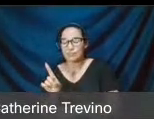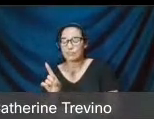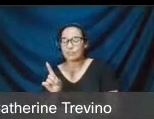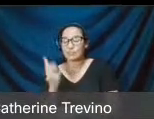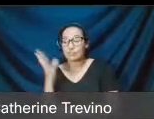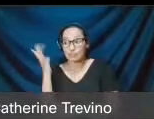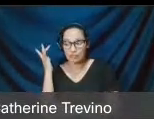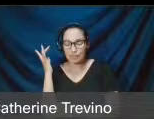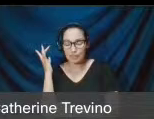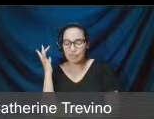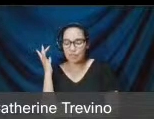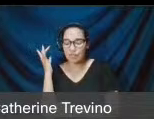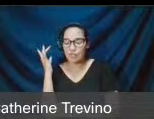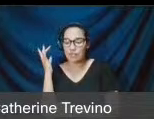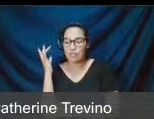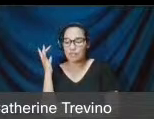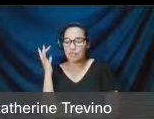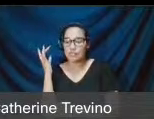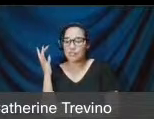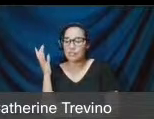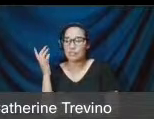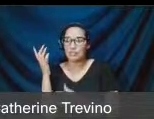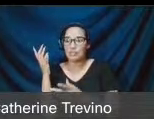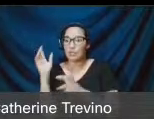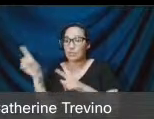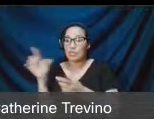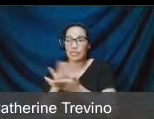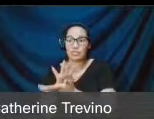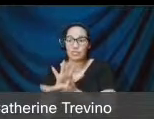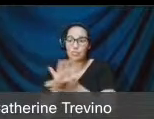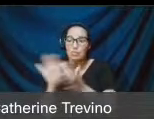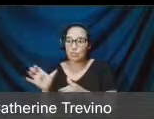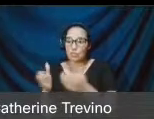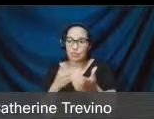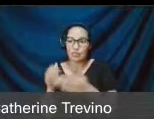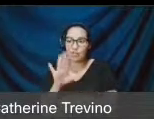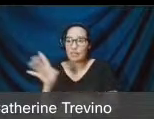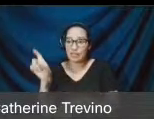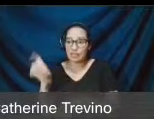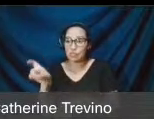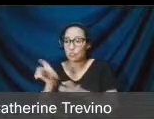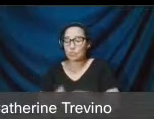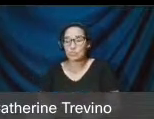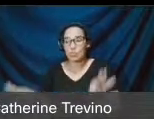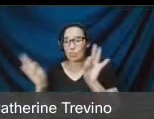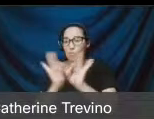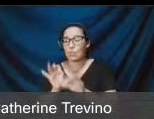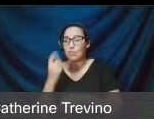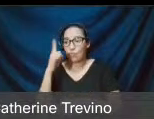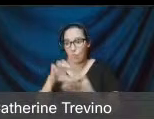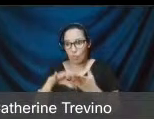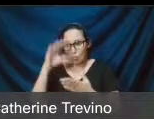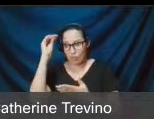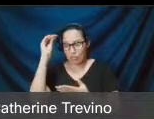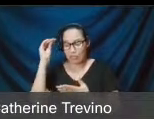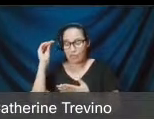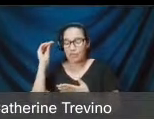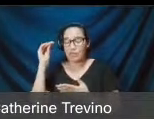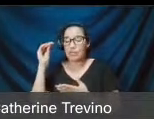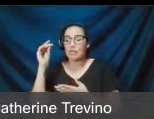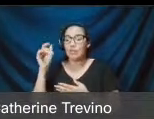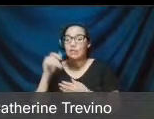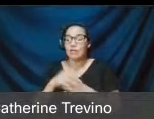because being at school and doing what they need to be doing is so important for learning,